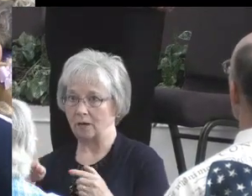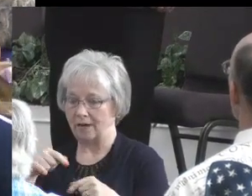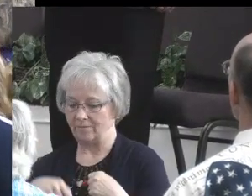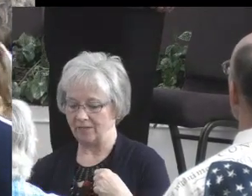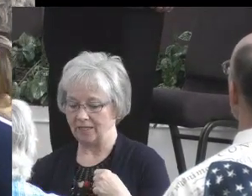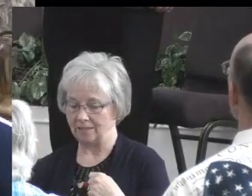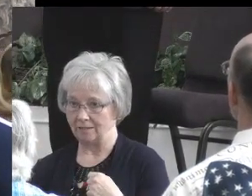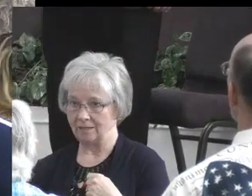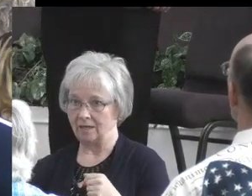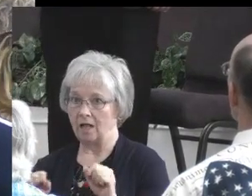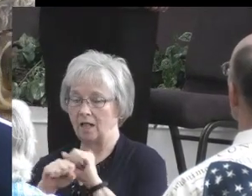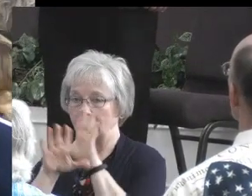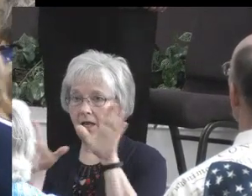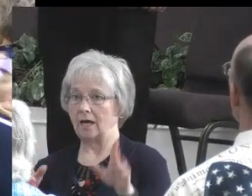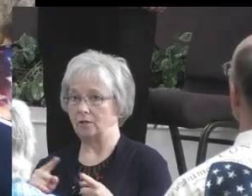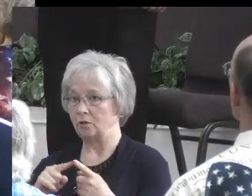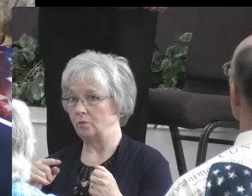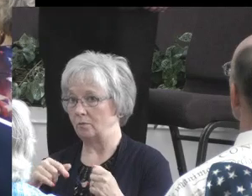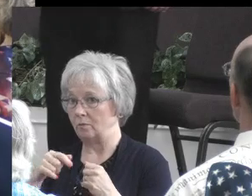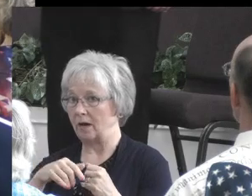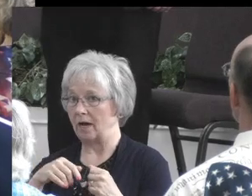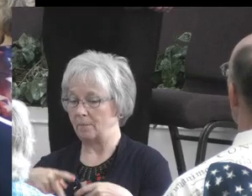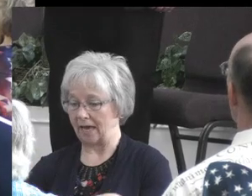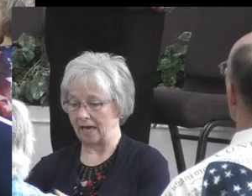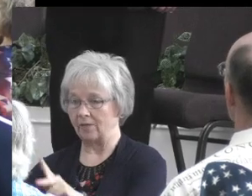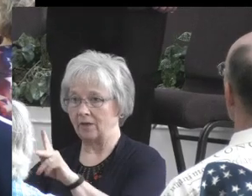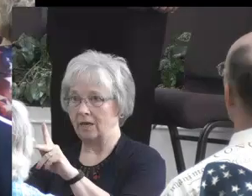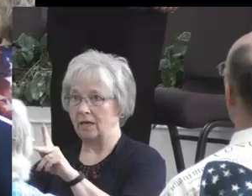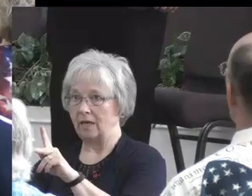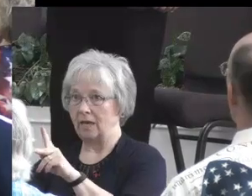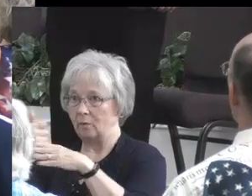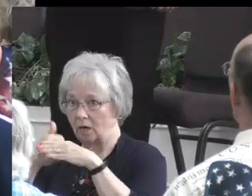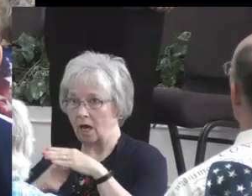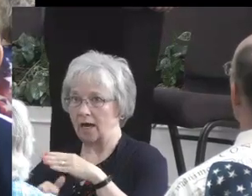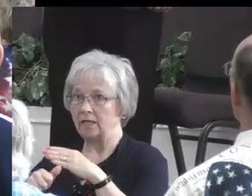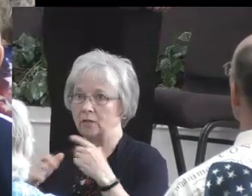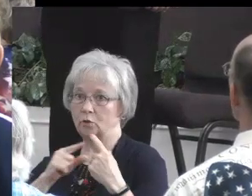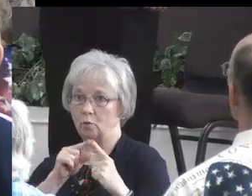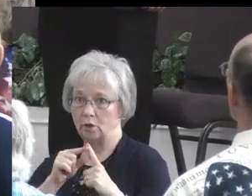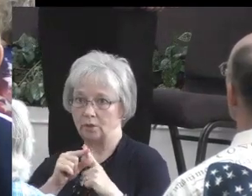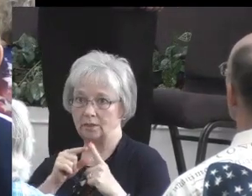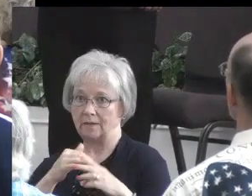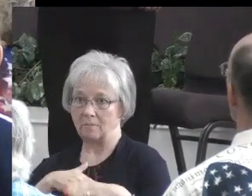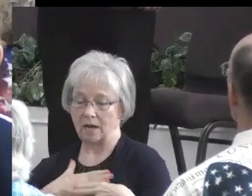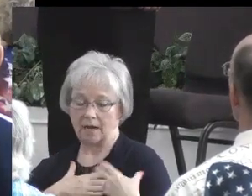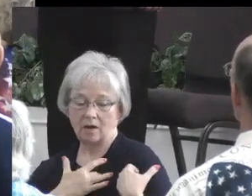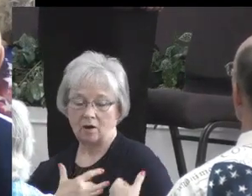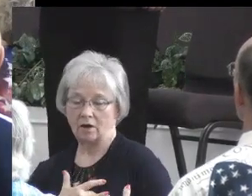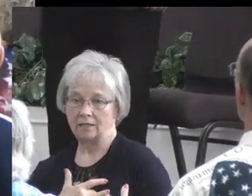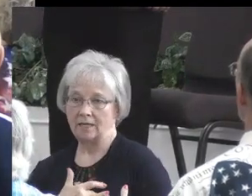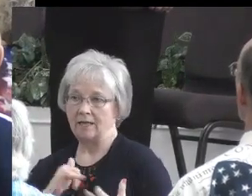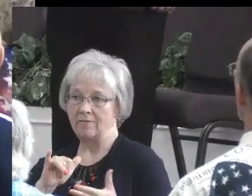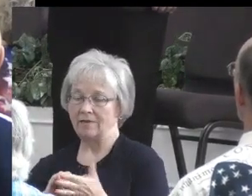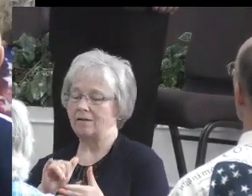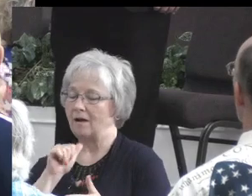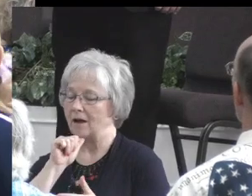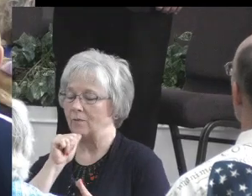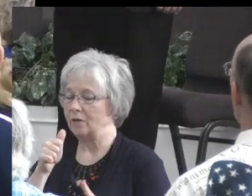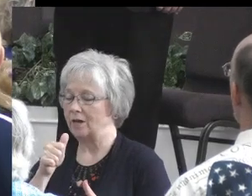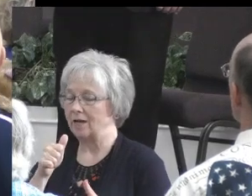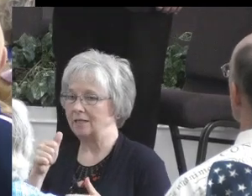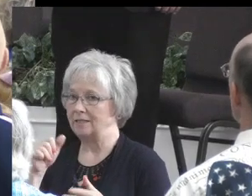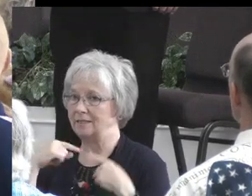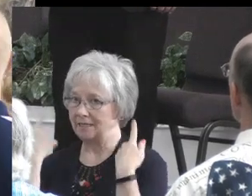my feet, a light unto my path, and hide its words in my heart, that I may